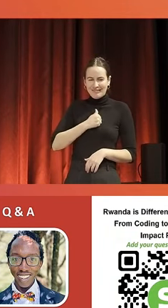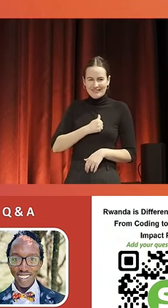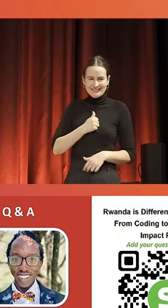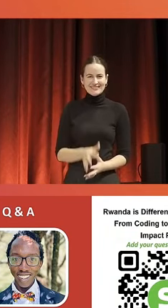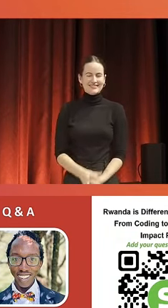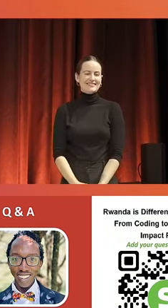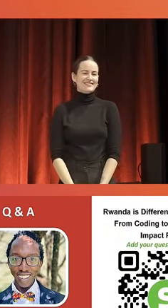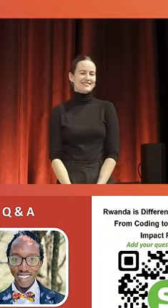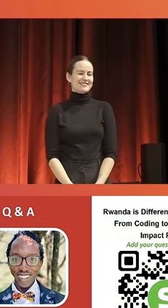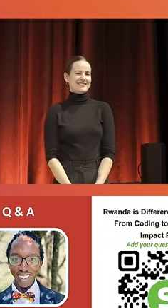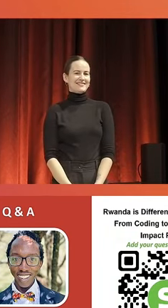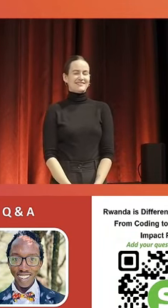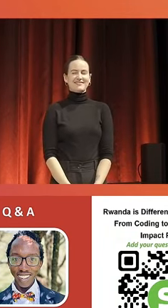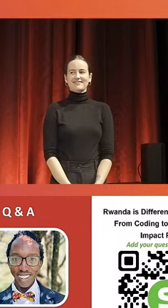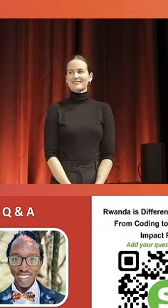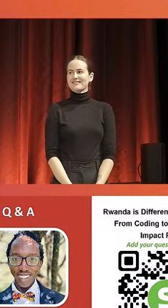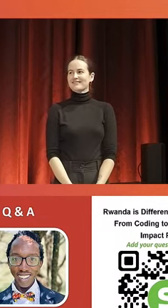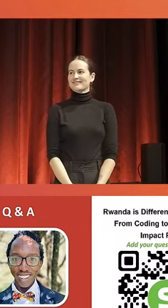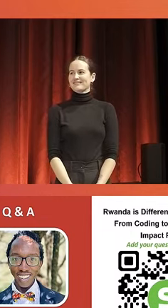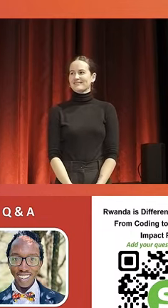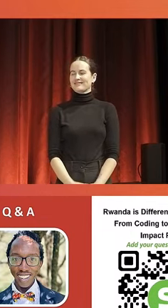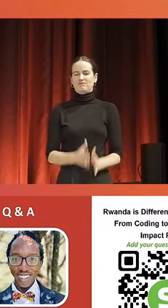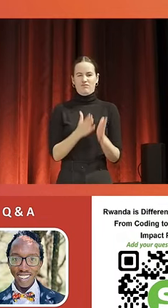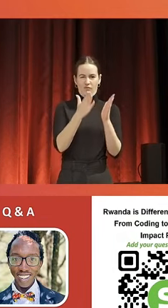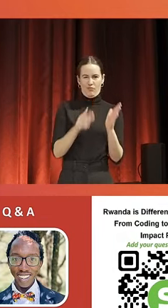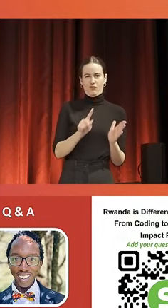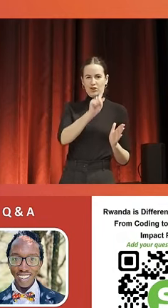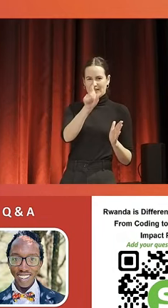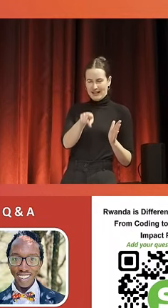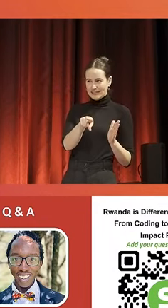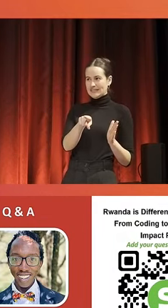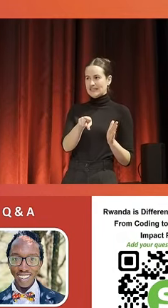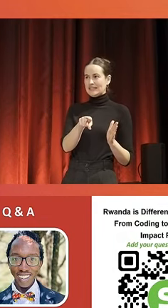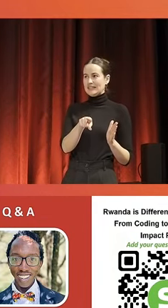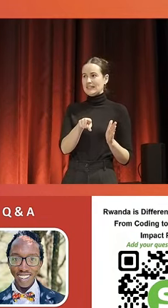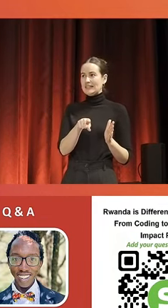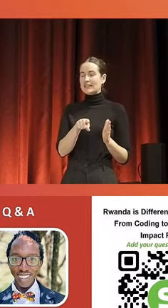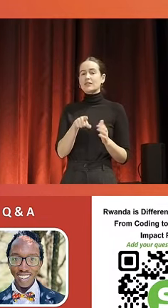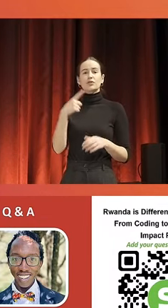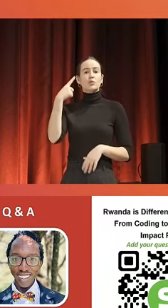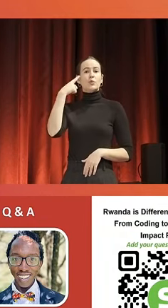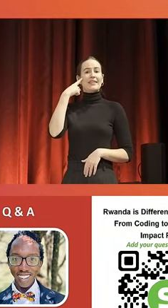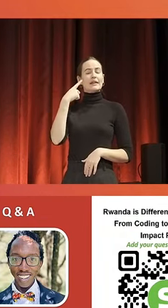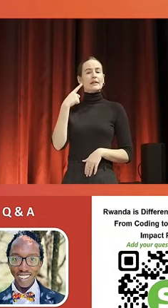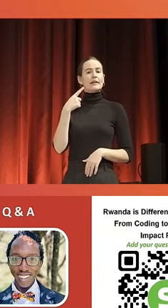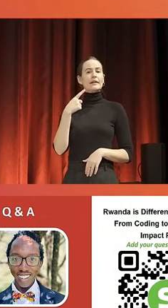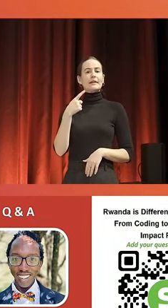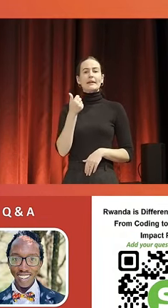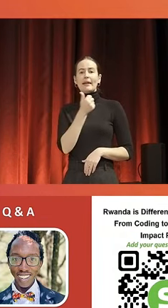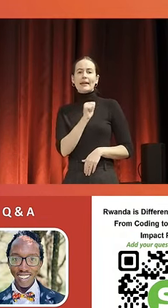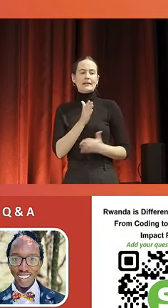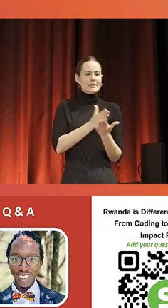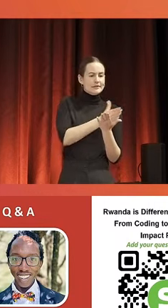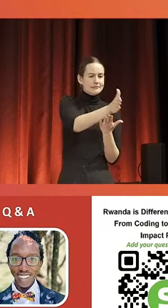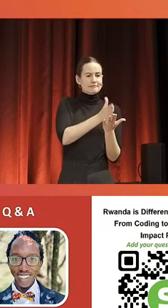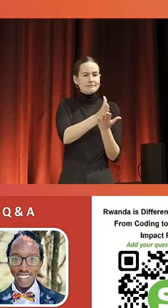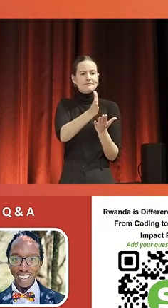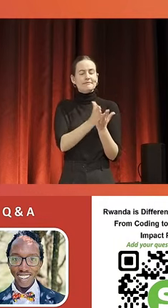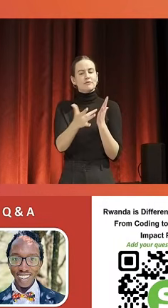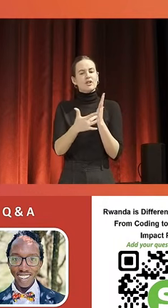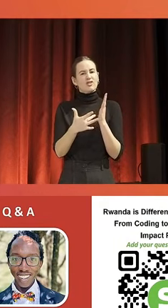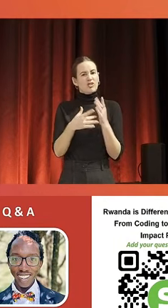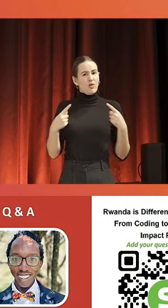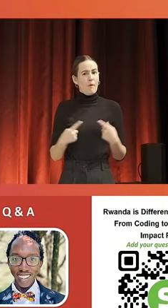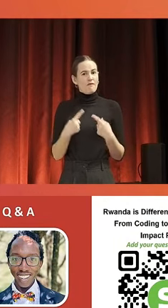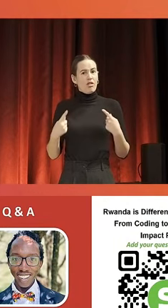Someone asks, are there any areas where you feel technology has been harmful? And it's a good question, right? So, such as